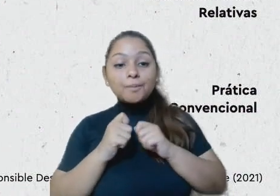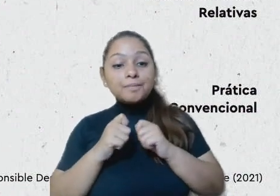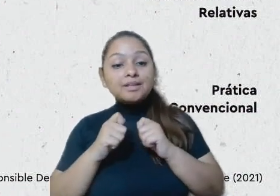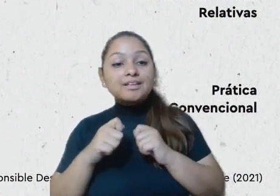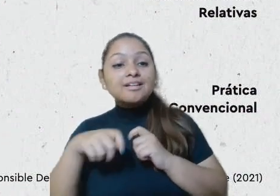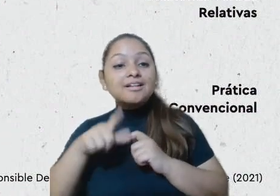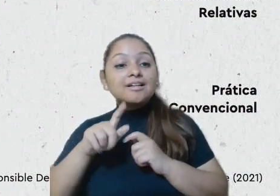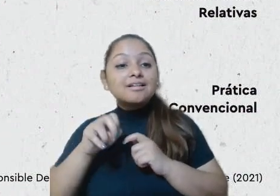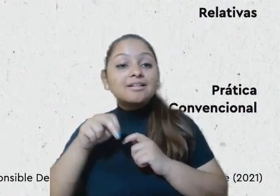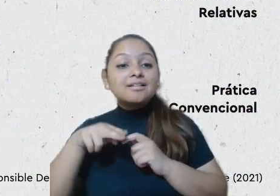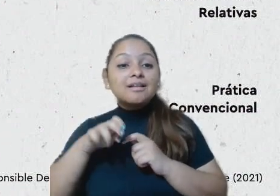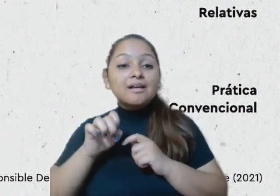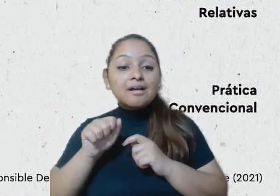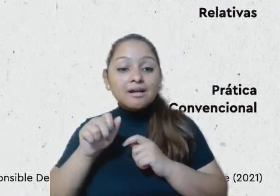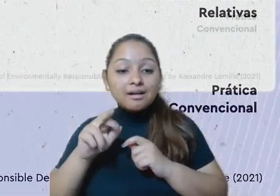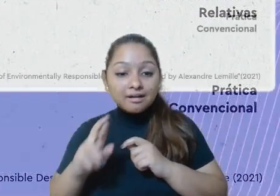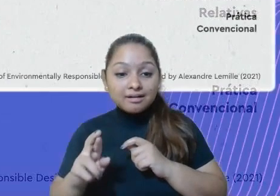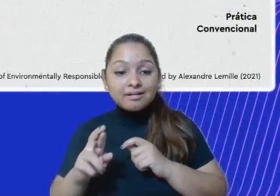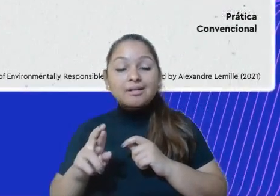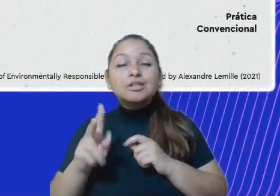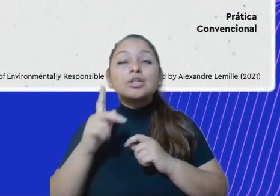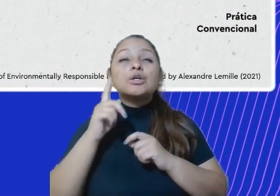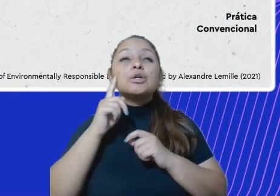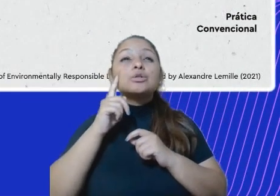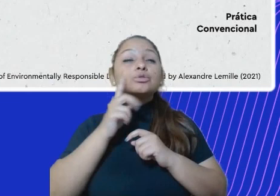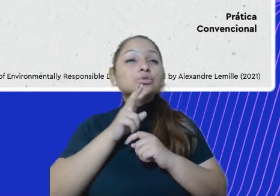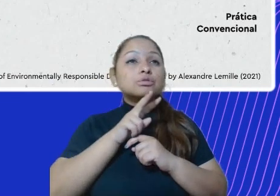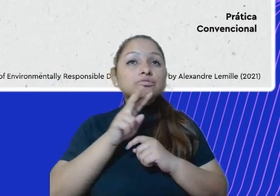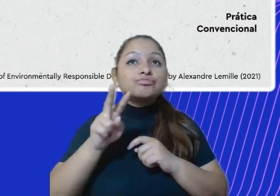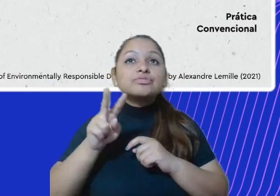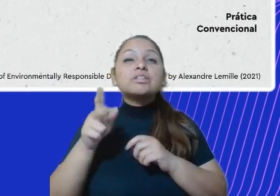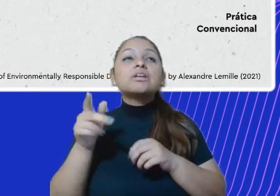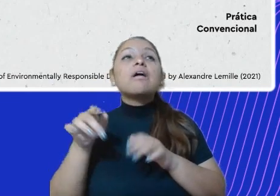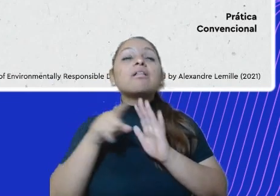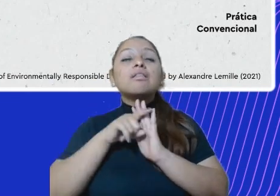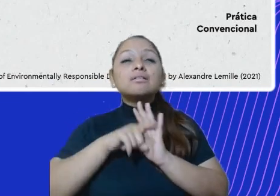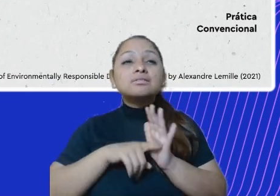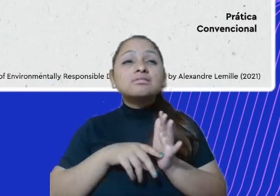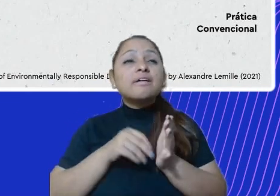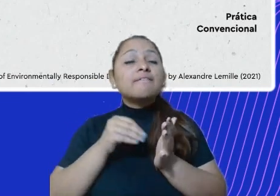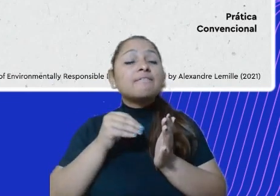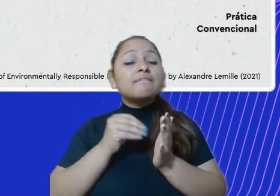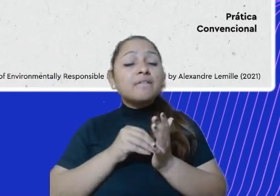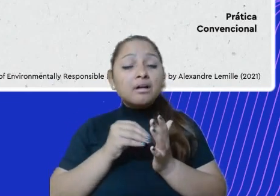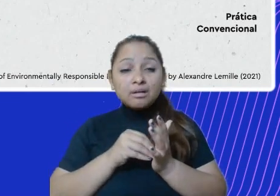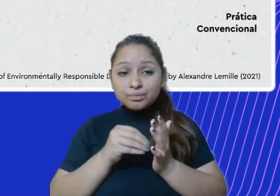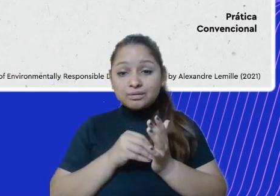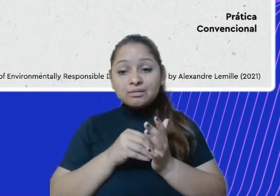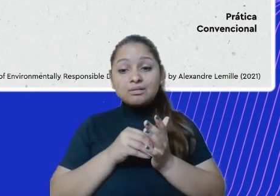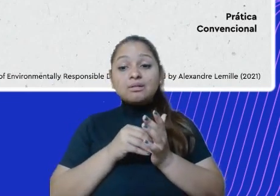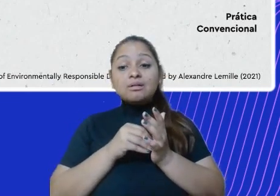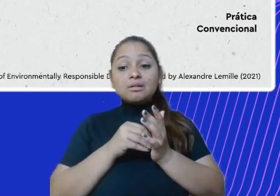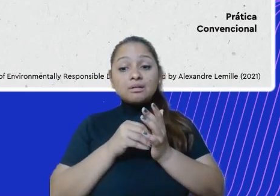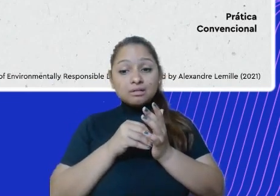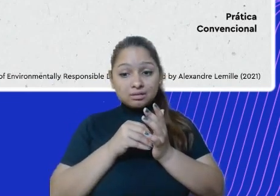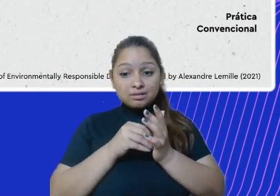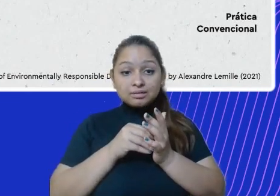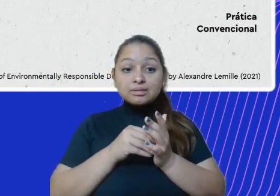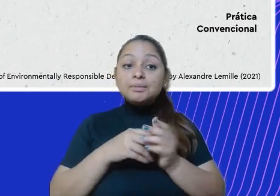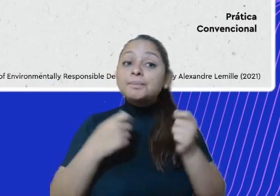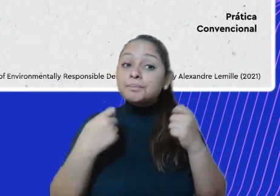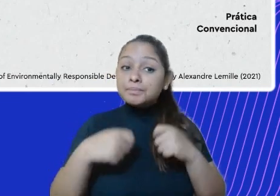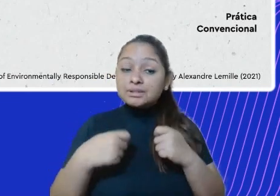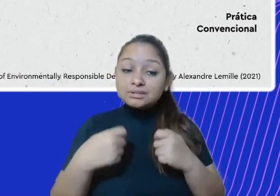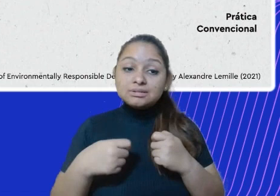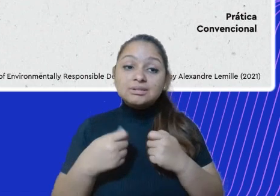economy matters, we are very poor in the systemic view of the impact of what we do, so we can